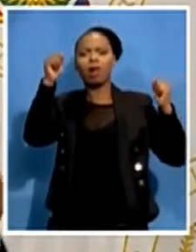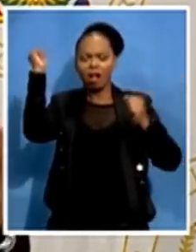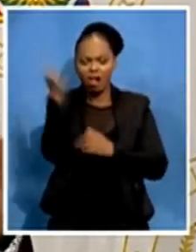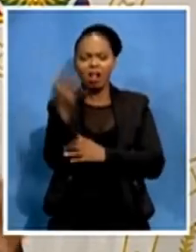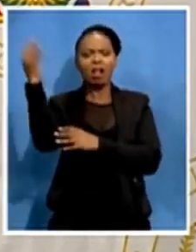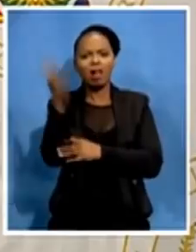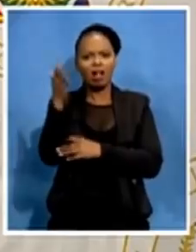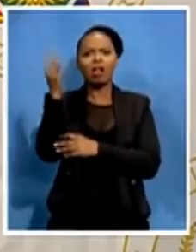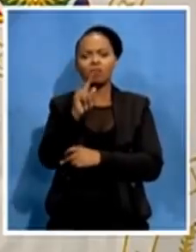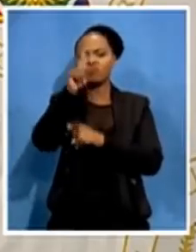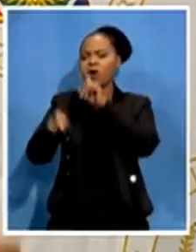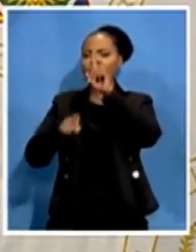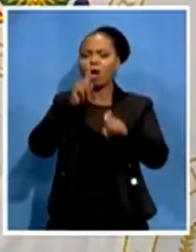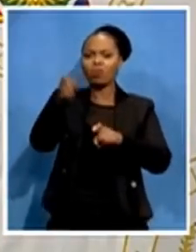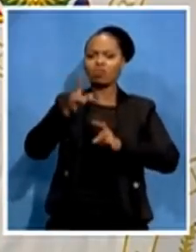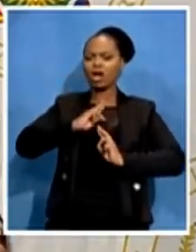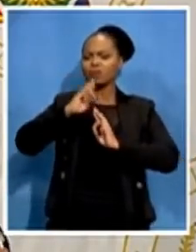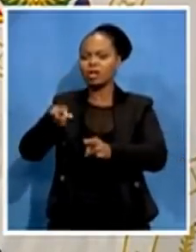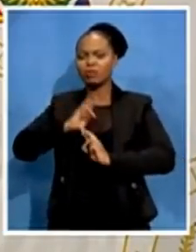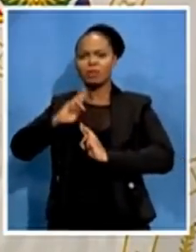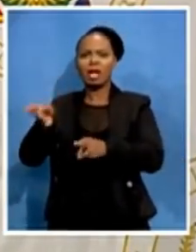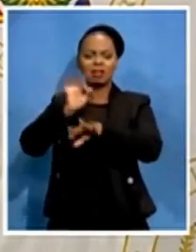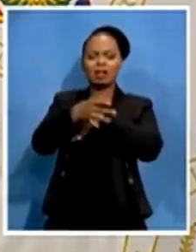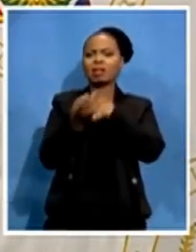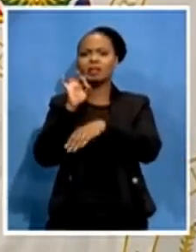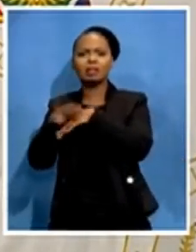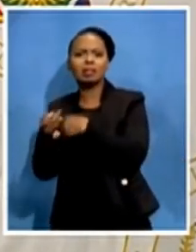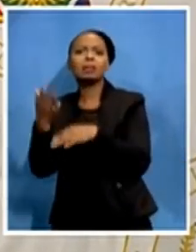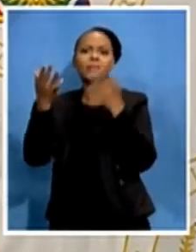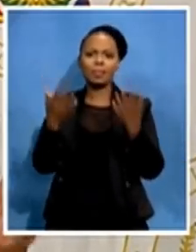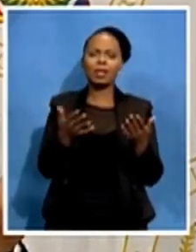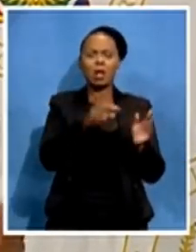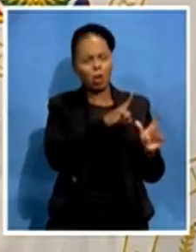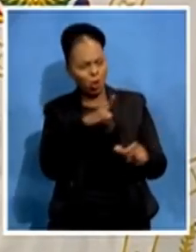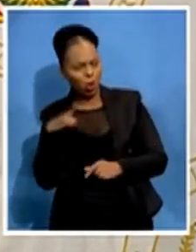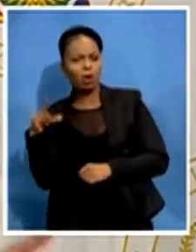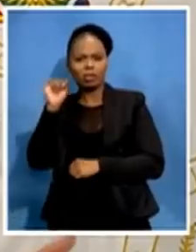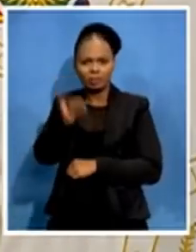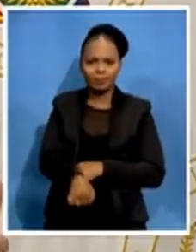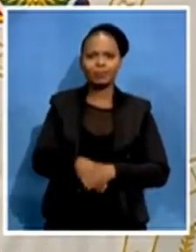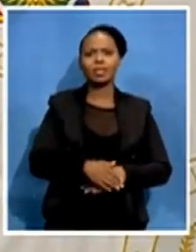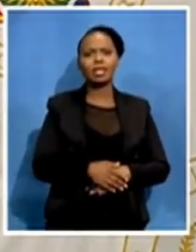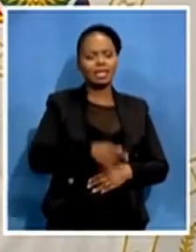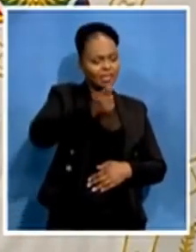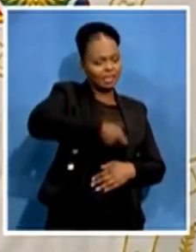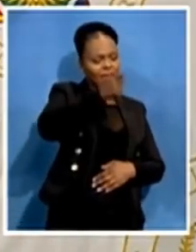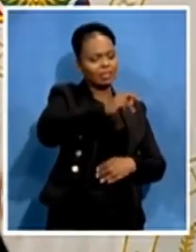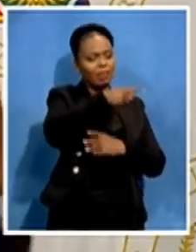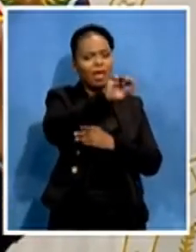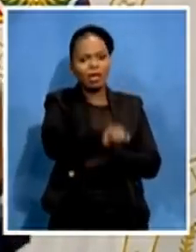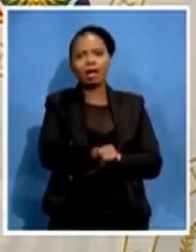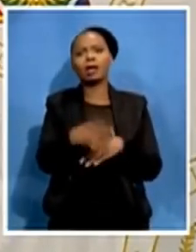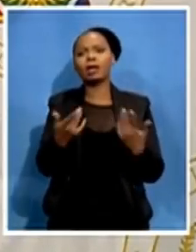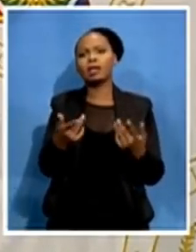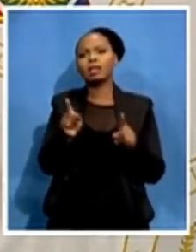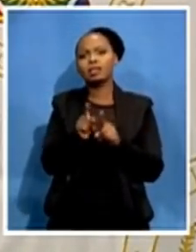as the Judge Motata matter. It took as long as the judges Preller and Poswa and others matters. Those